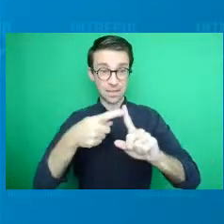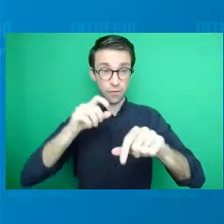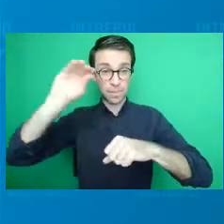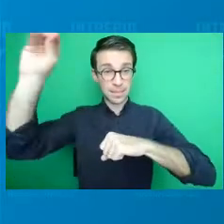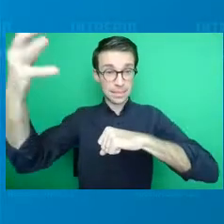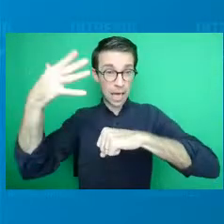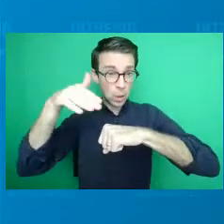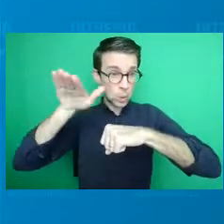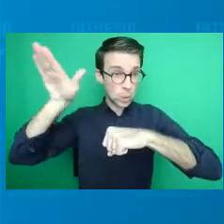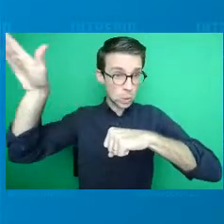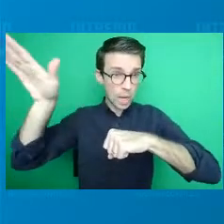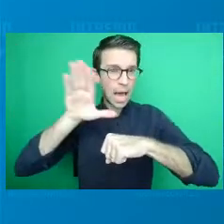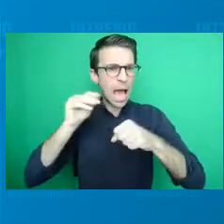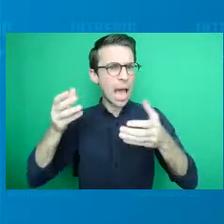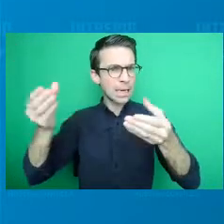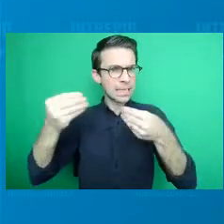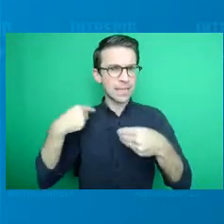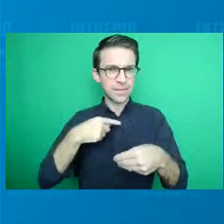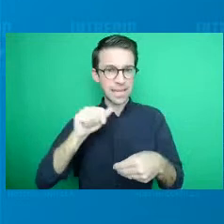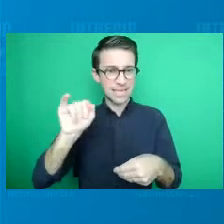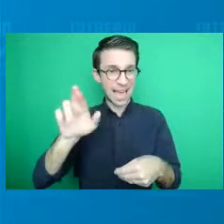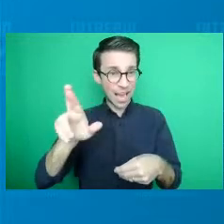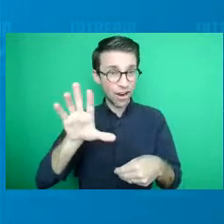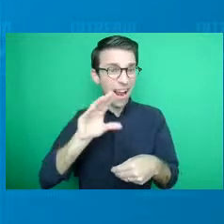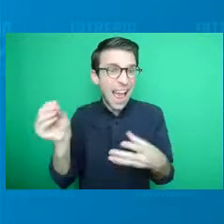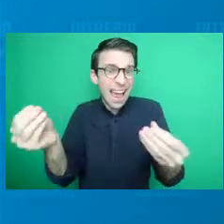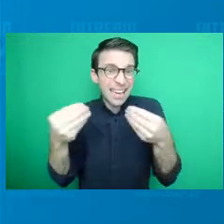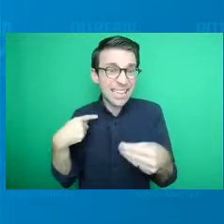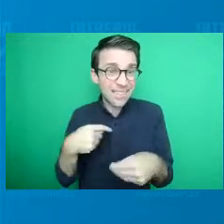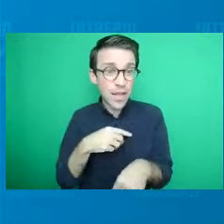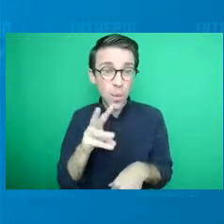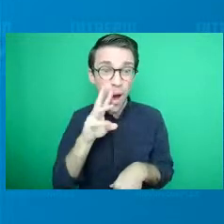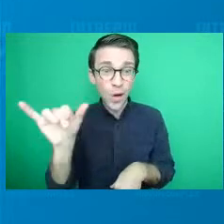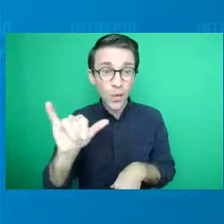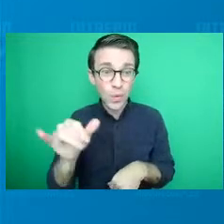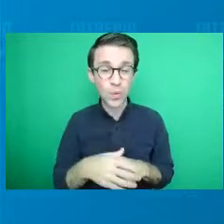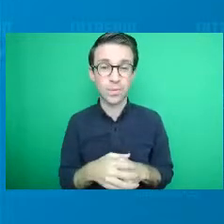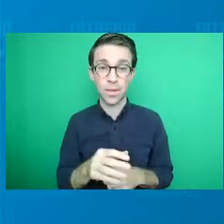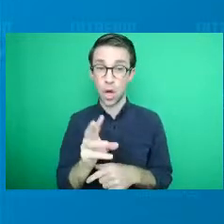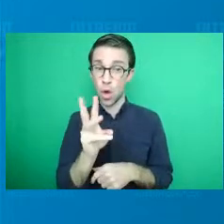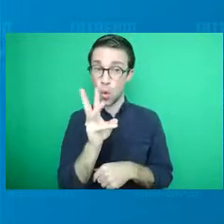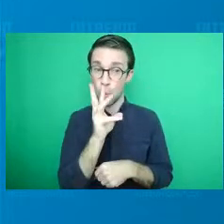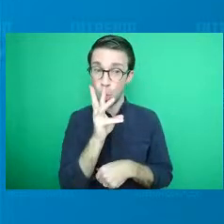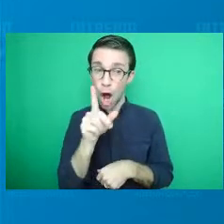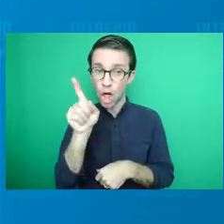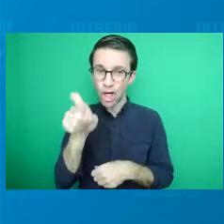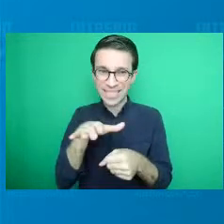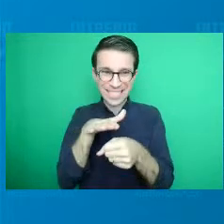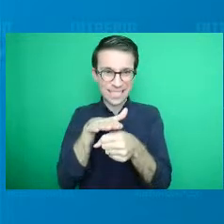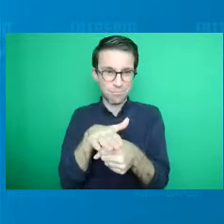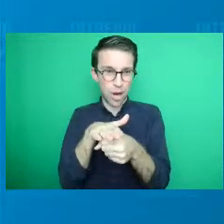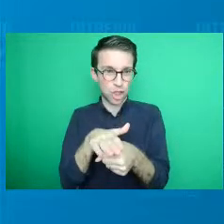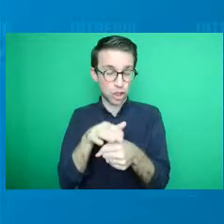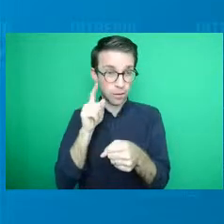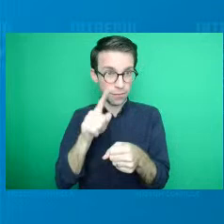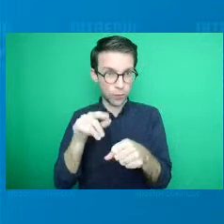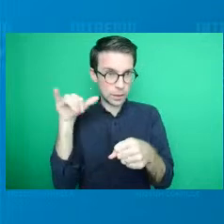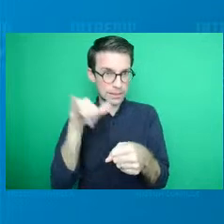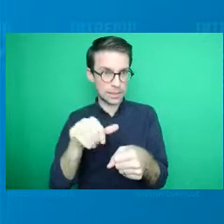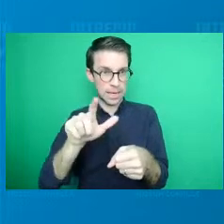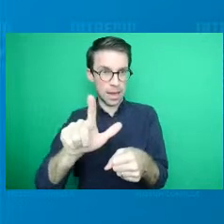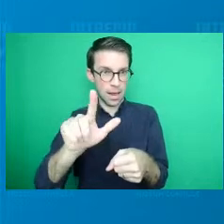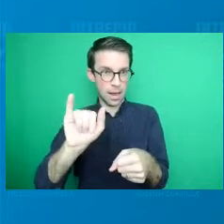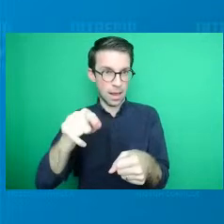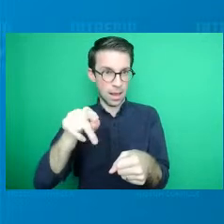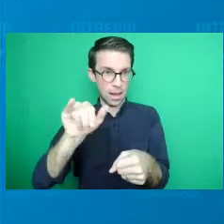also allows us to have water. Water needs pressure in order to be a liquid. So, what do